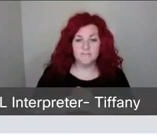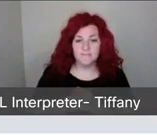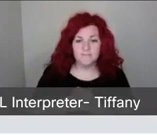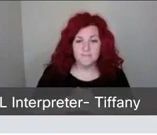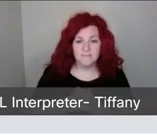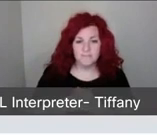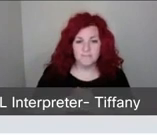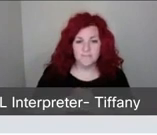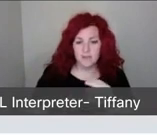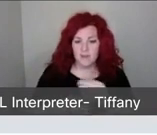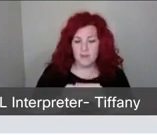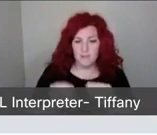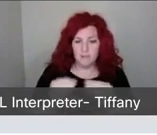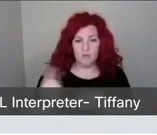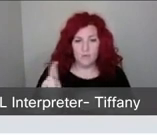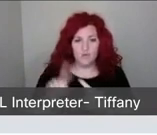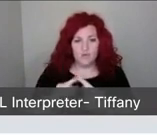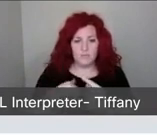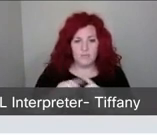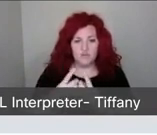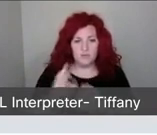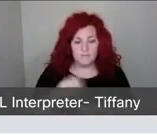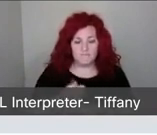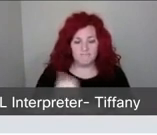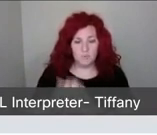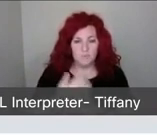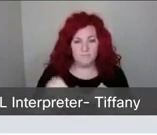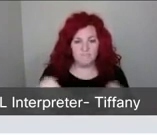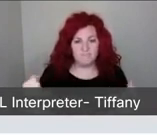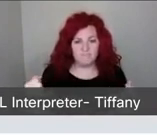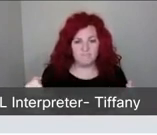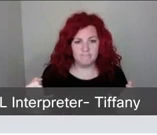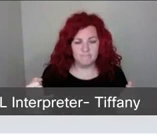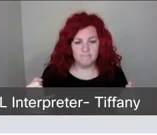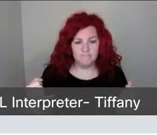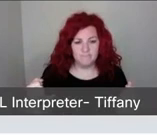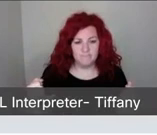Adding more Republicans to my district by redrawing the map to.